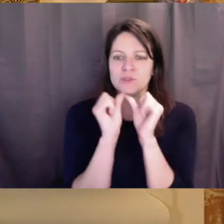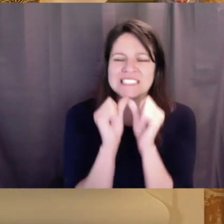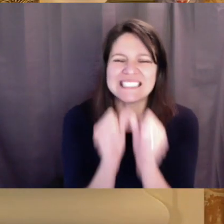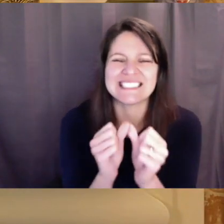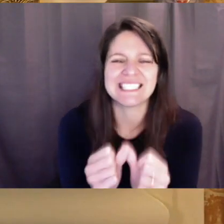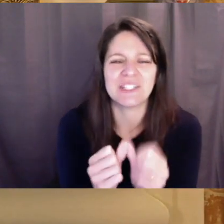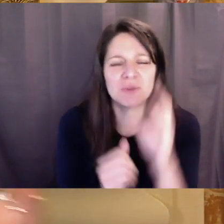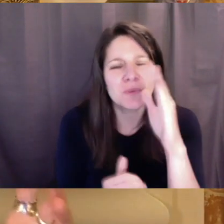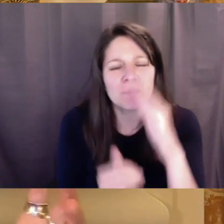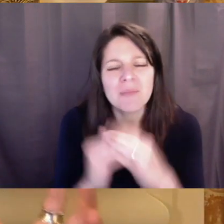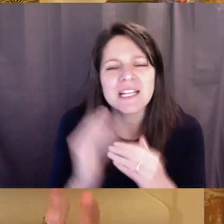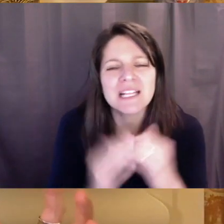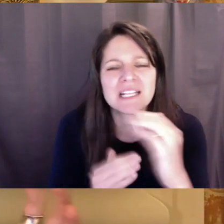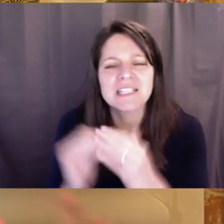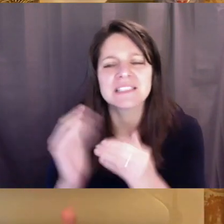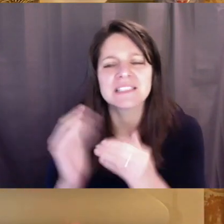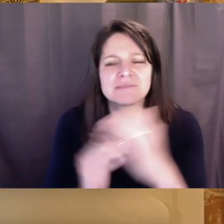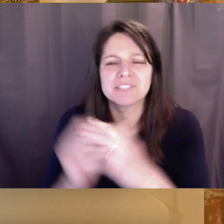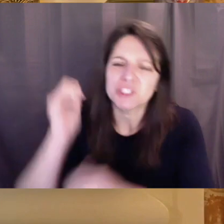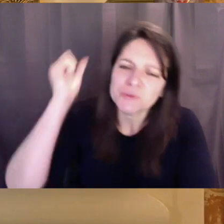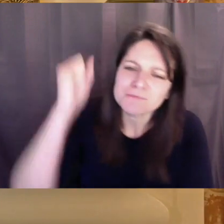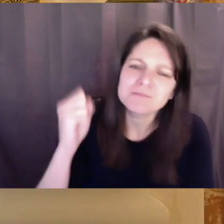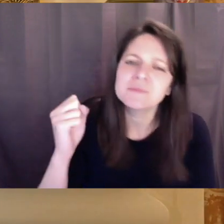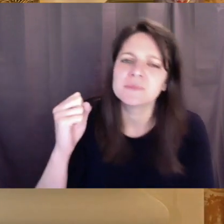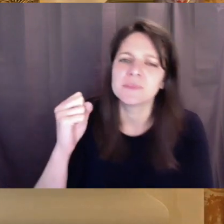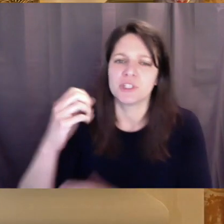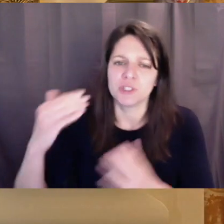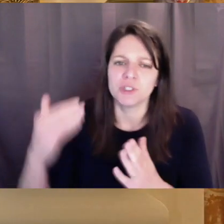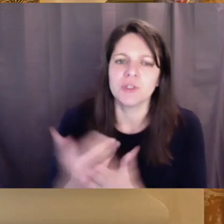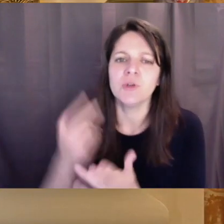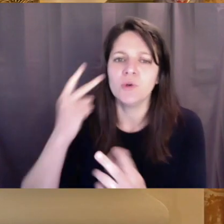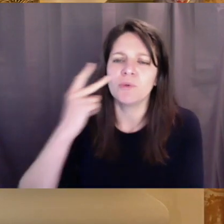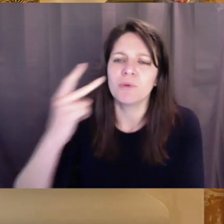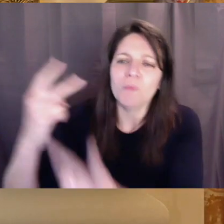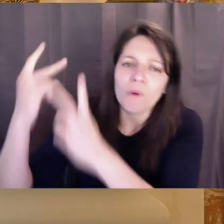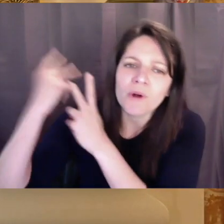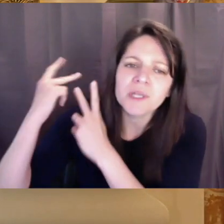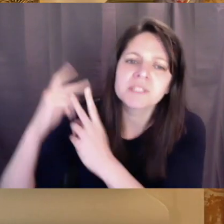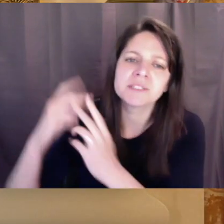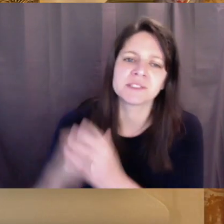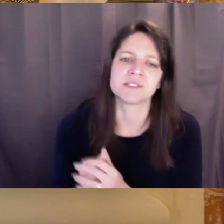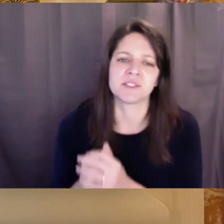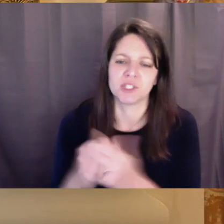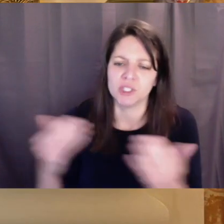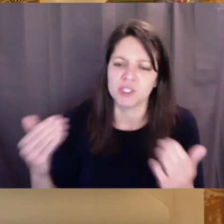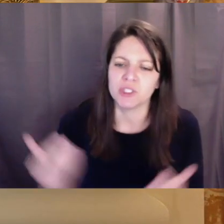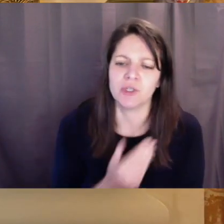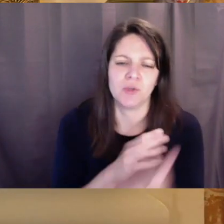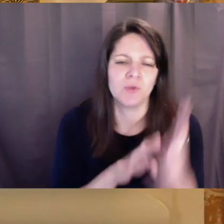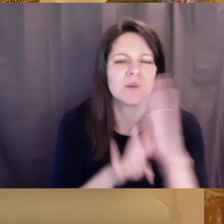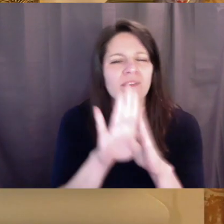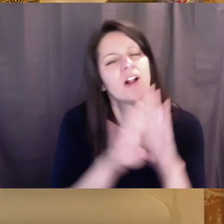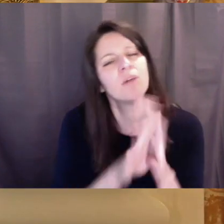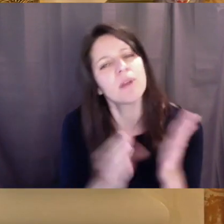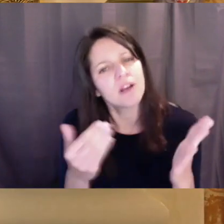to keep this kairos moment open, to continue to build these memorials, to maintain